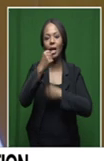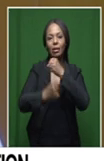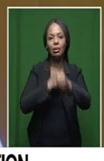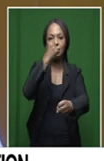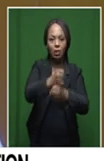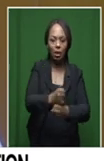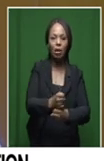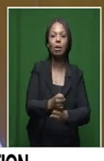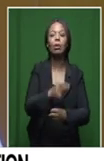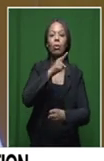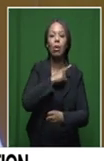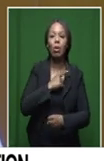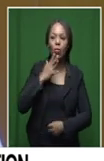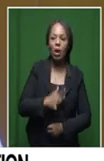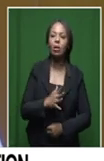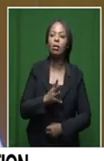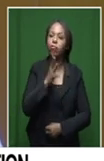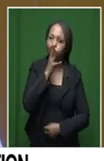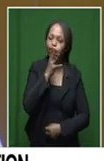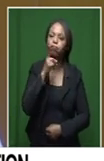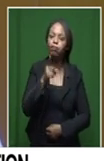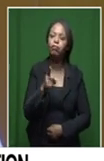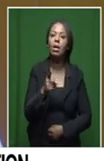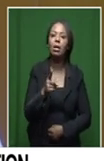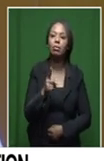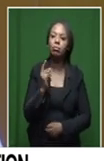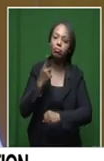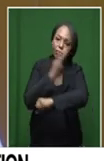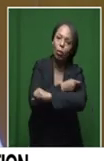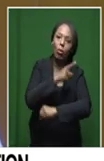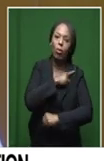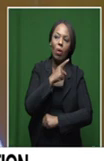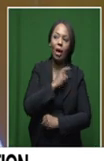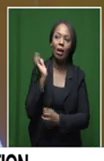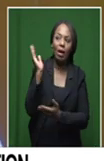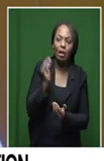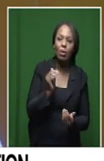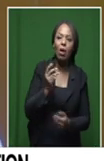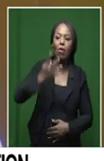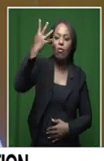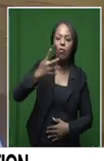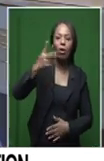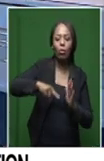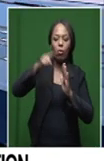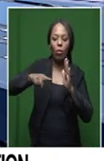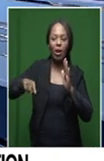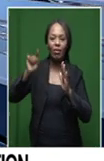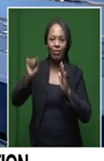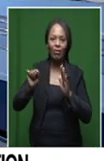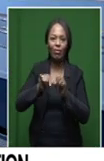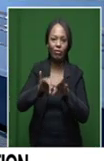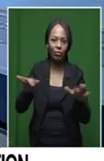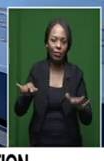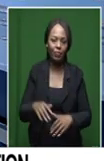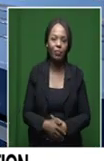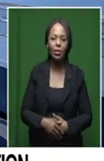anticipate that we will see the 4th wave of the COVID pandemic. All right, look, we'll continue this discussion after the ad